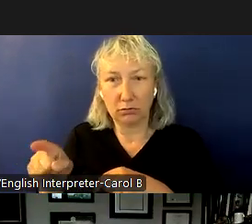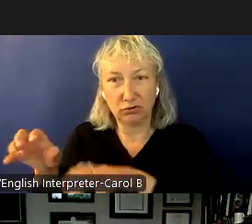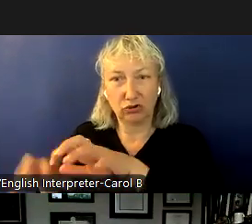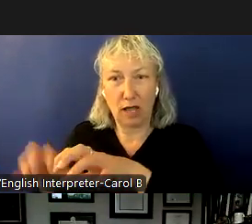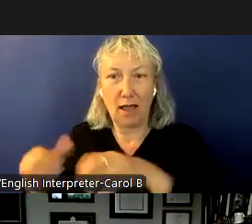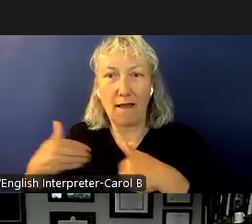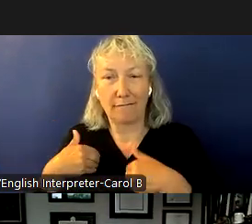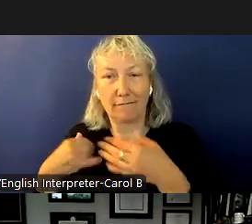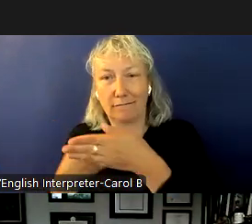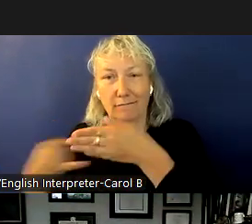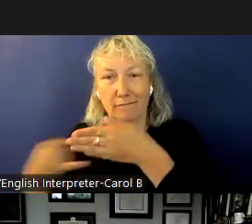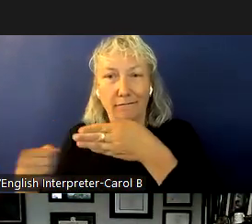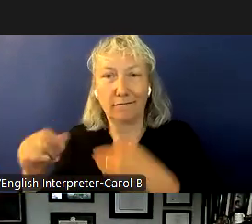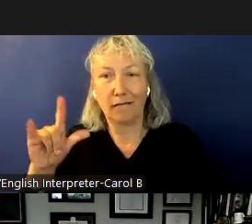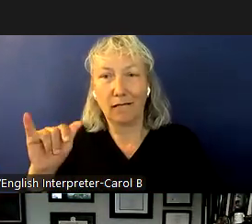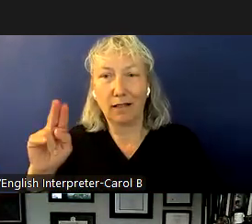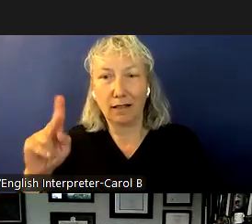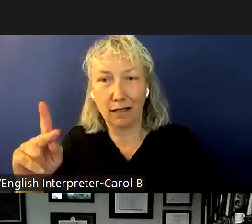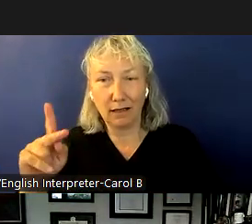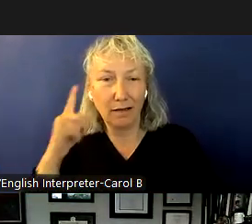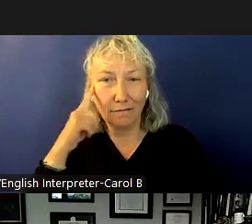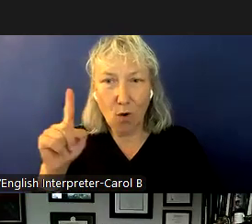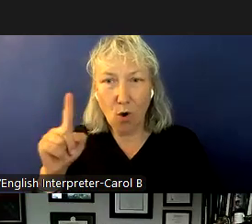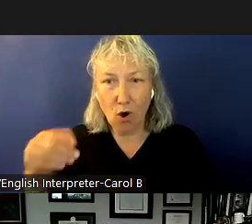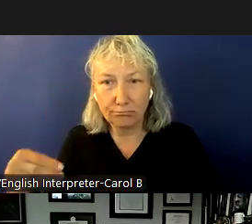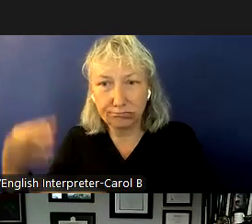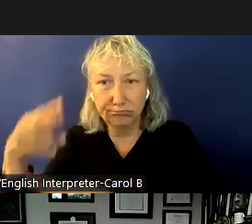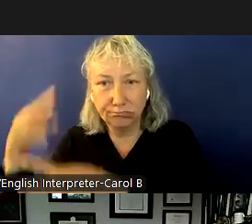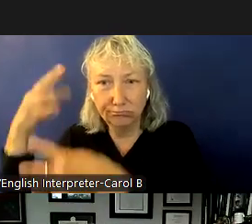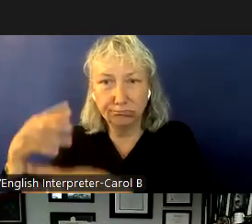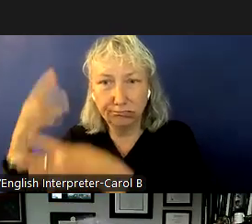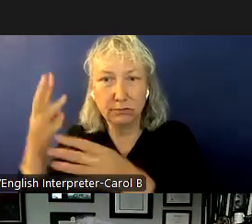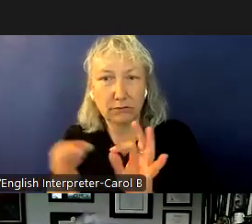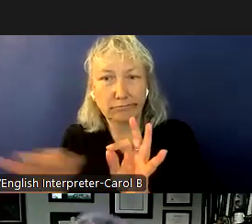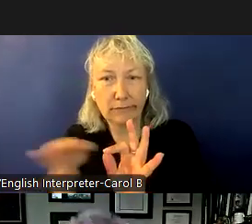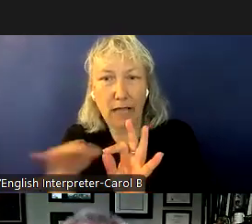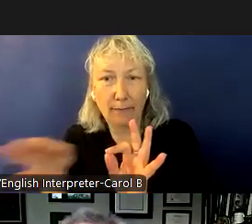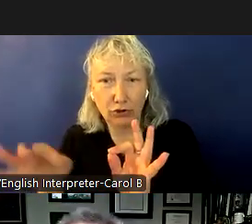can access the stream for CART if you need that.